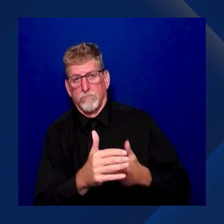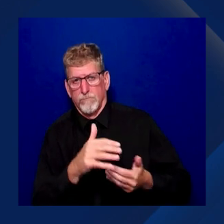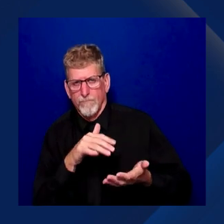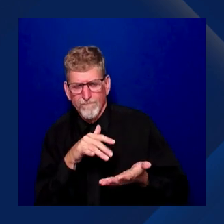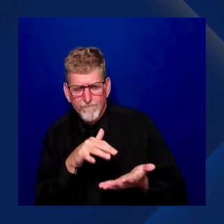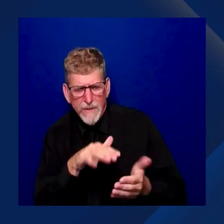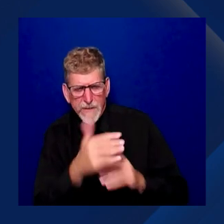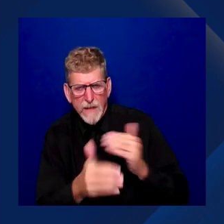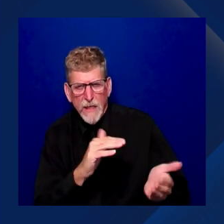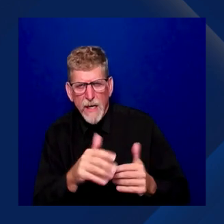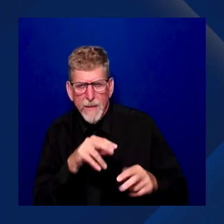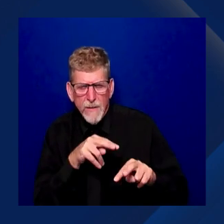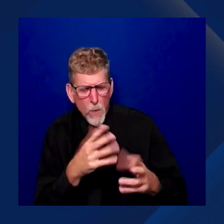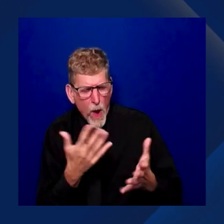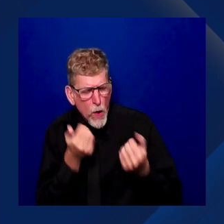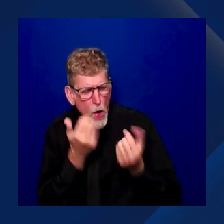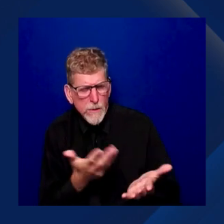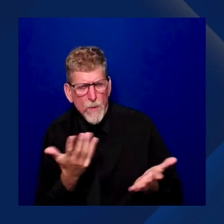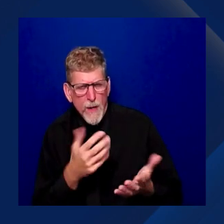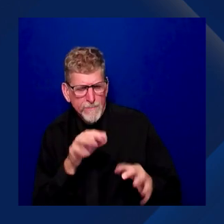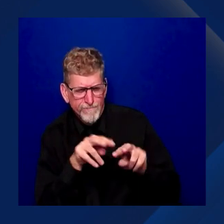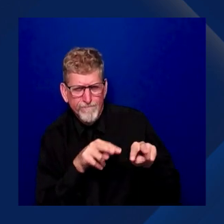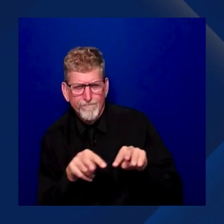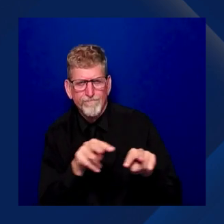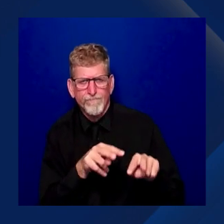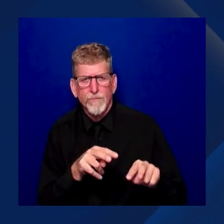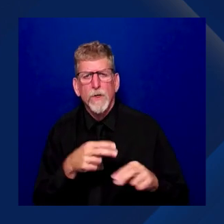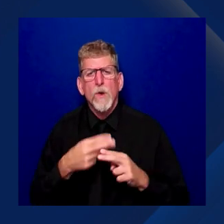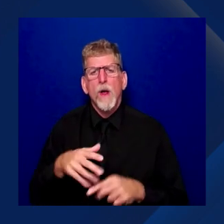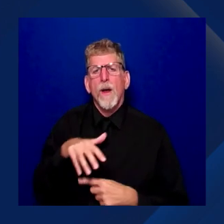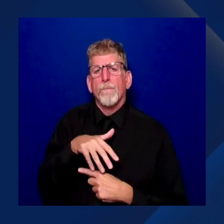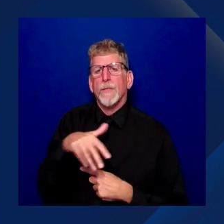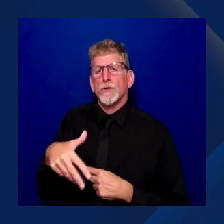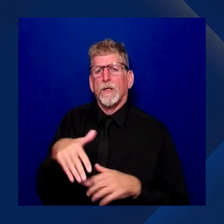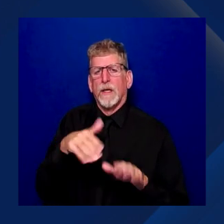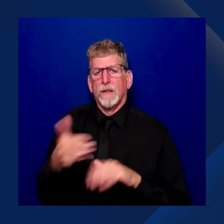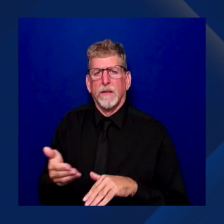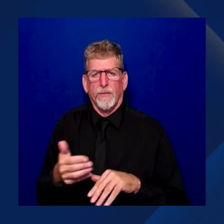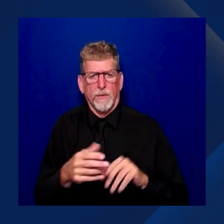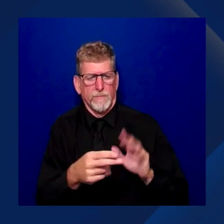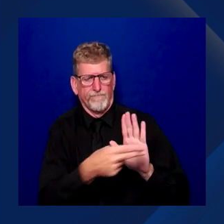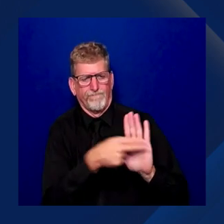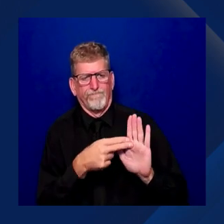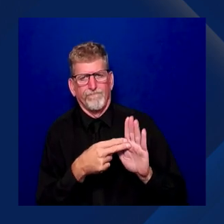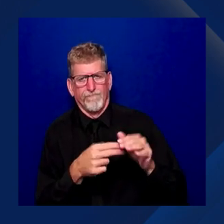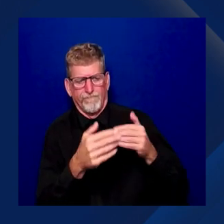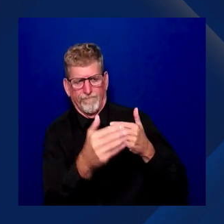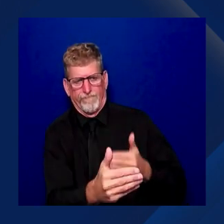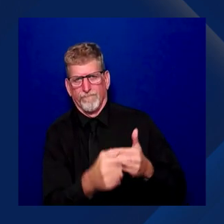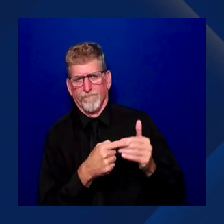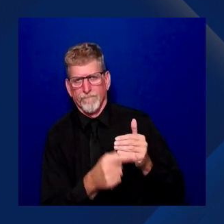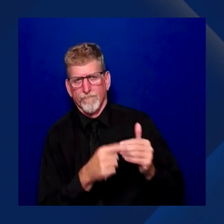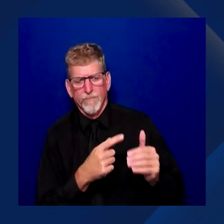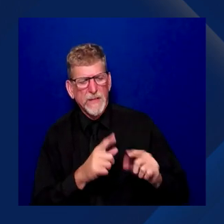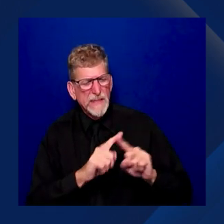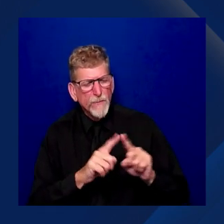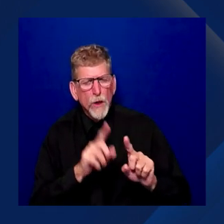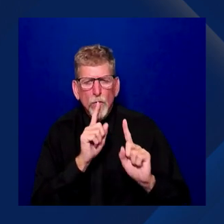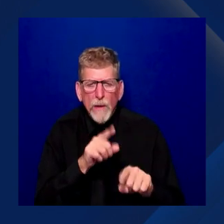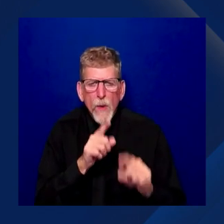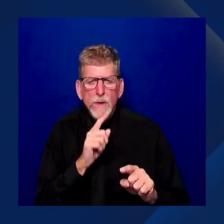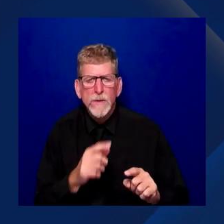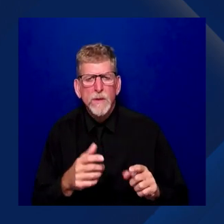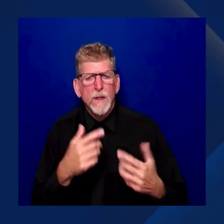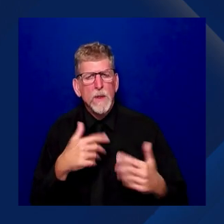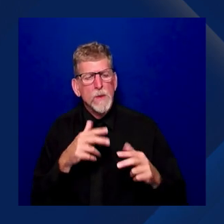reviews and doing these reports, it's been eye-opening to the causes of maternal death. We do know that hemorrhage and hypertension are the two